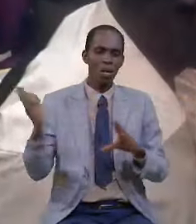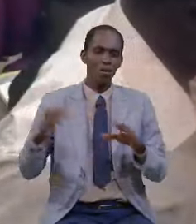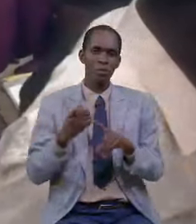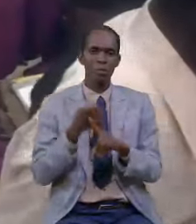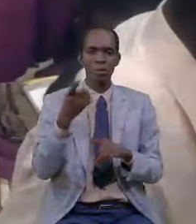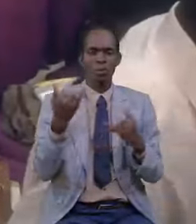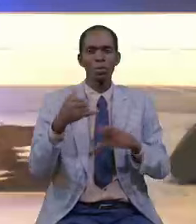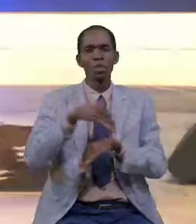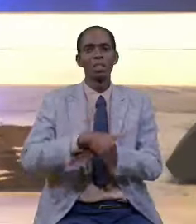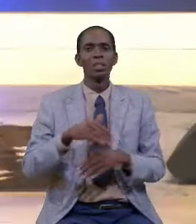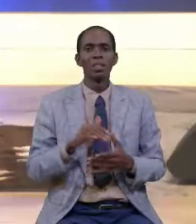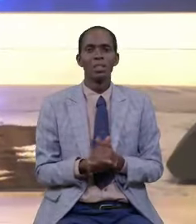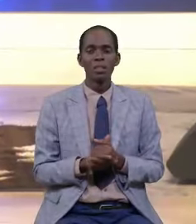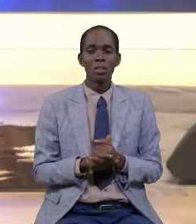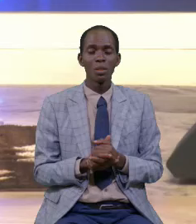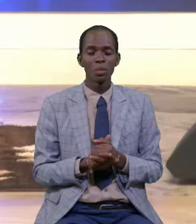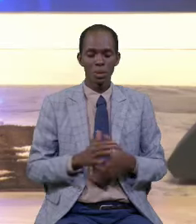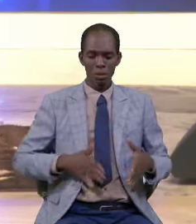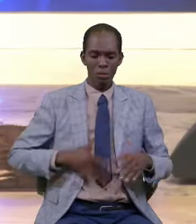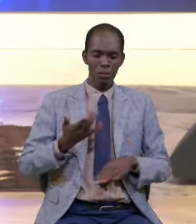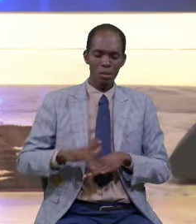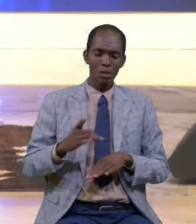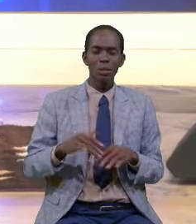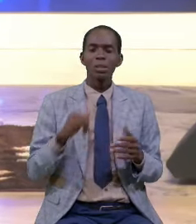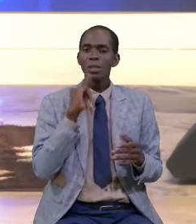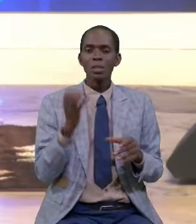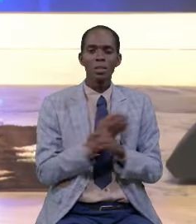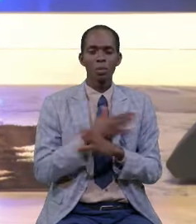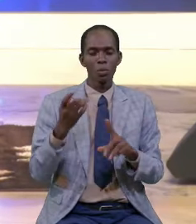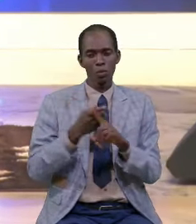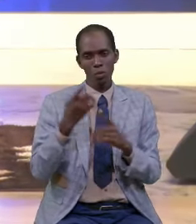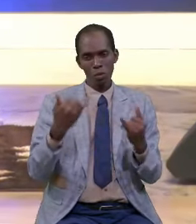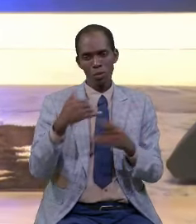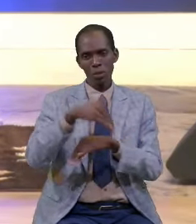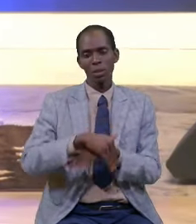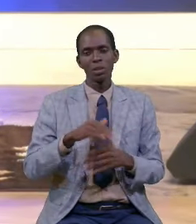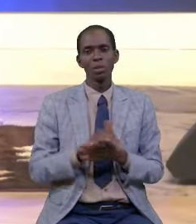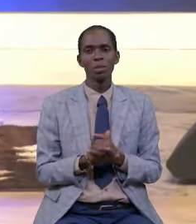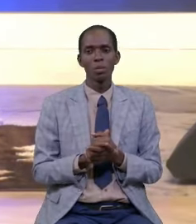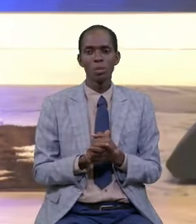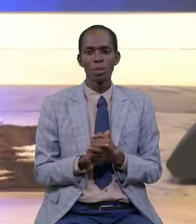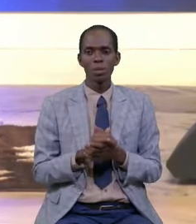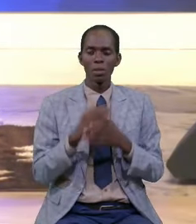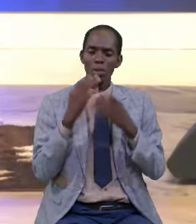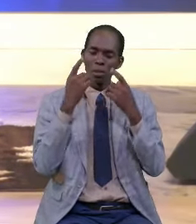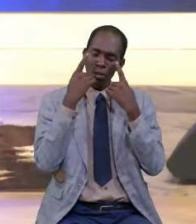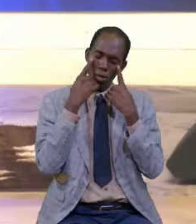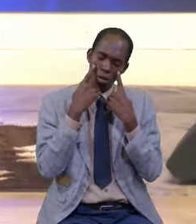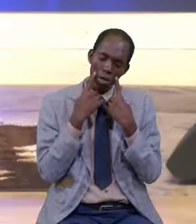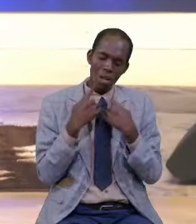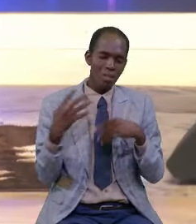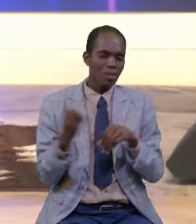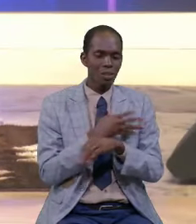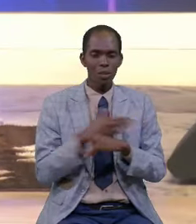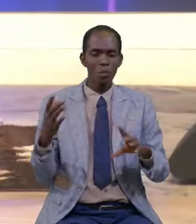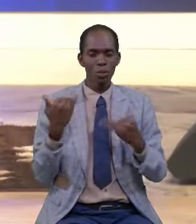tonight barness taken away tonight tears wiped away